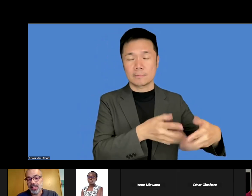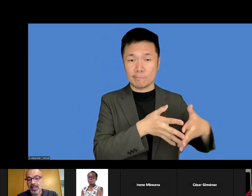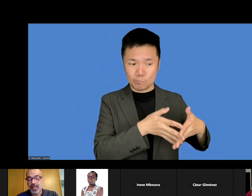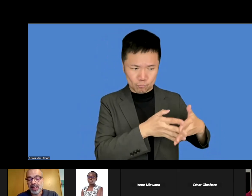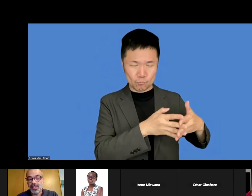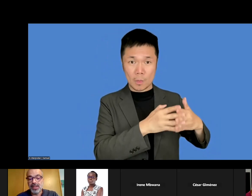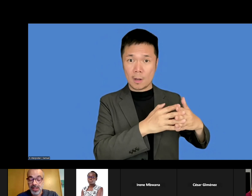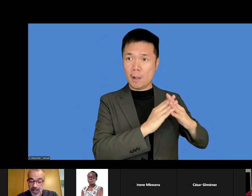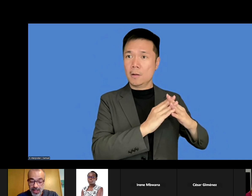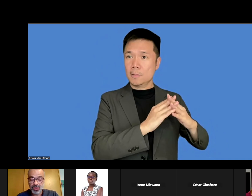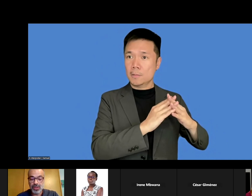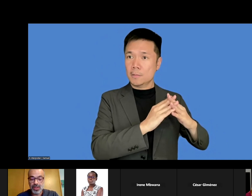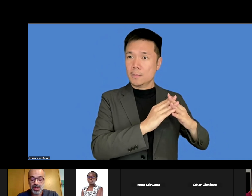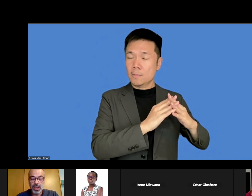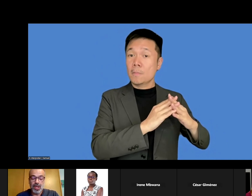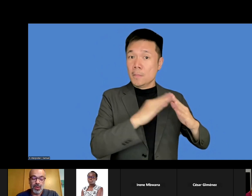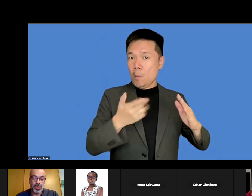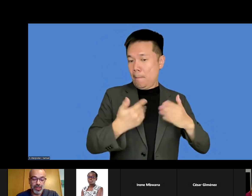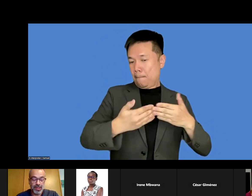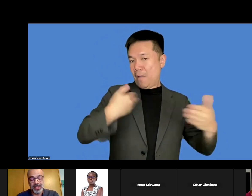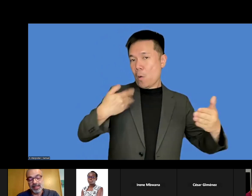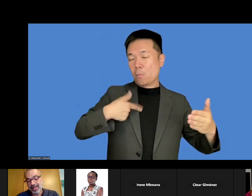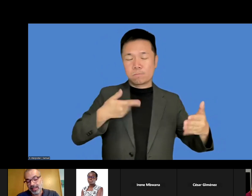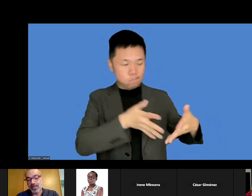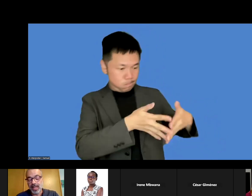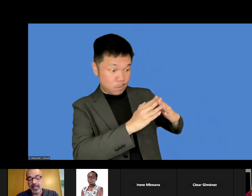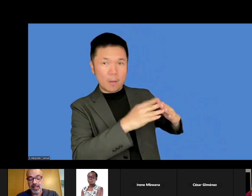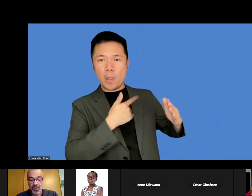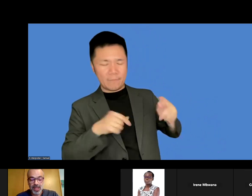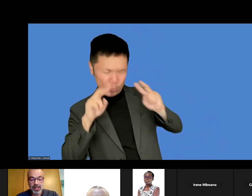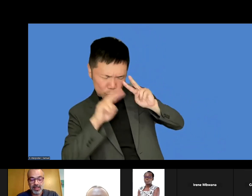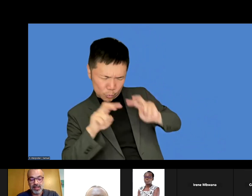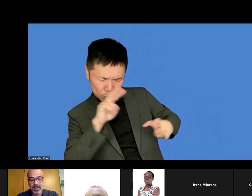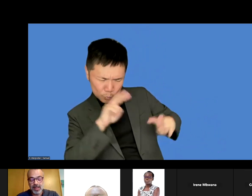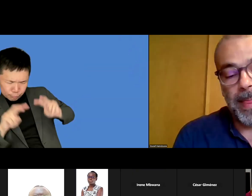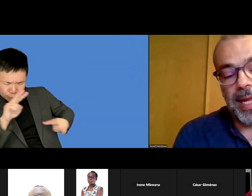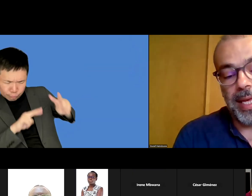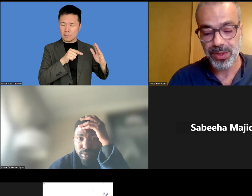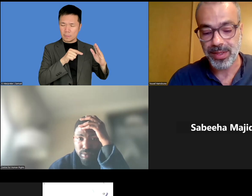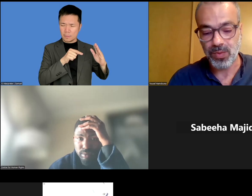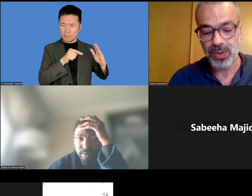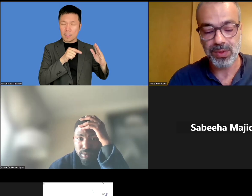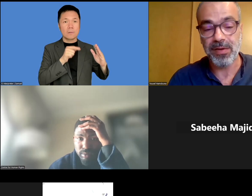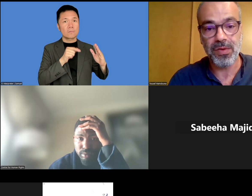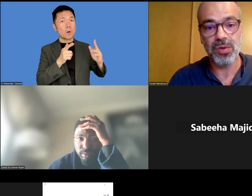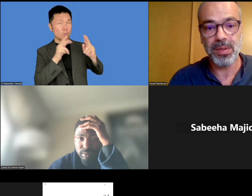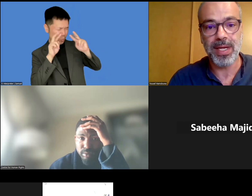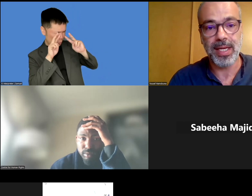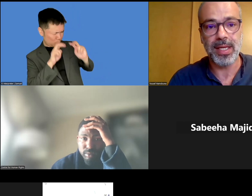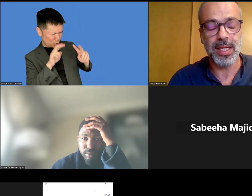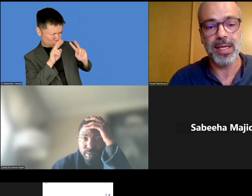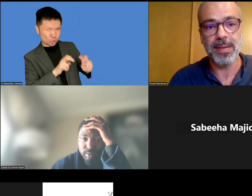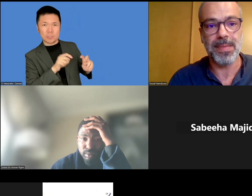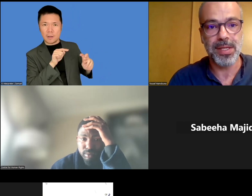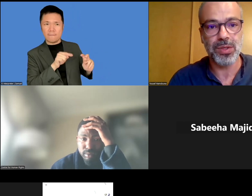emancipatory research, which has been led by Educate, that was performed